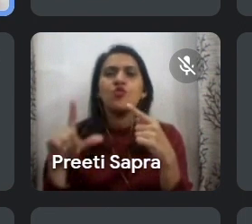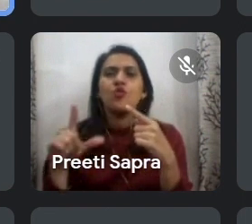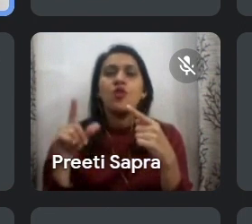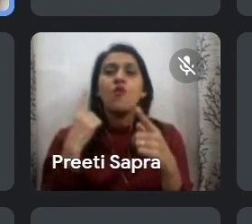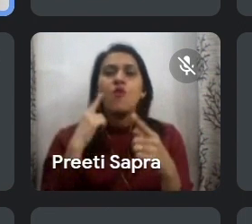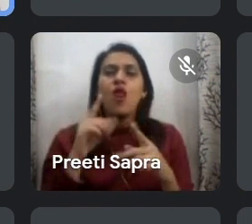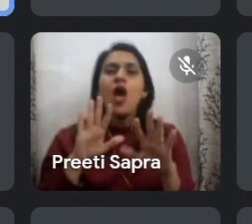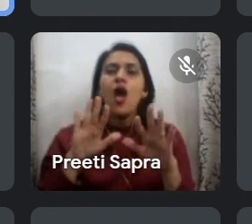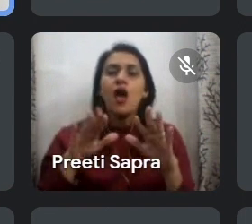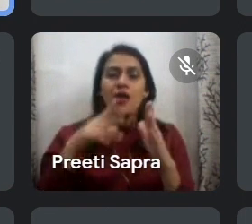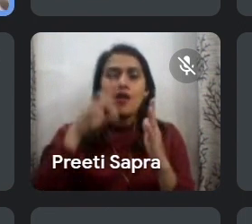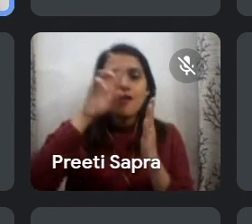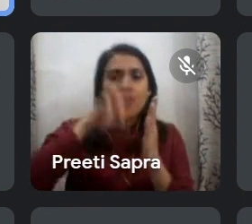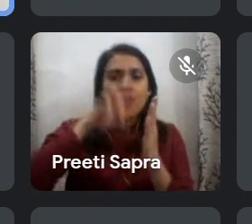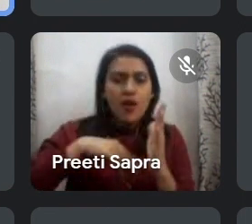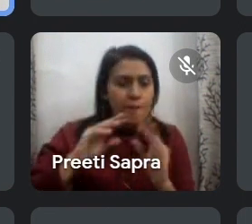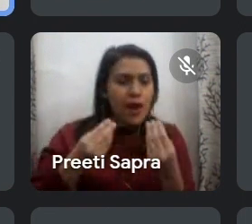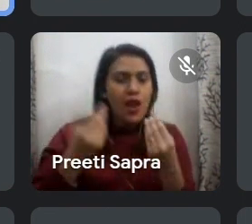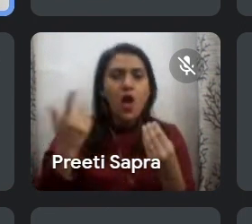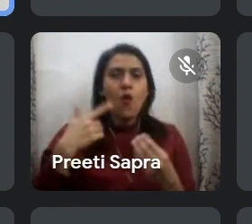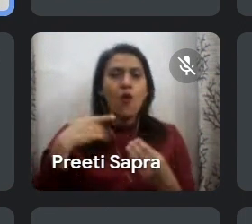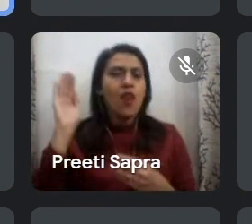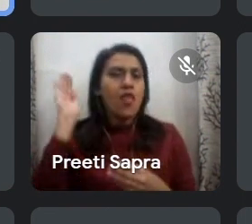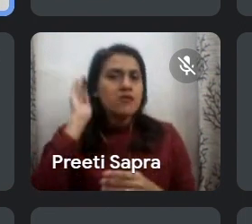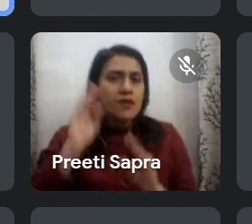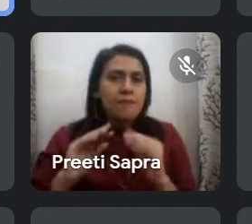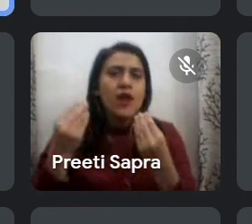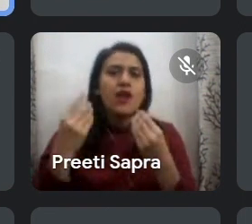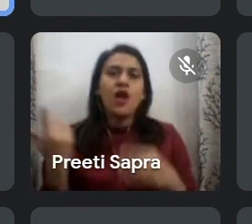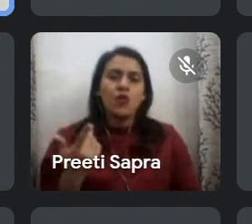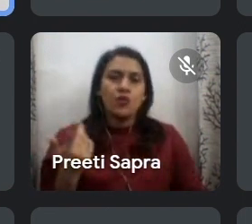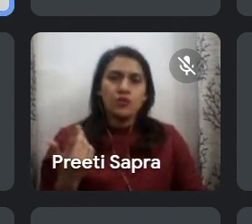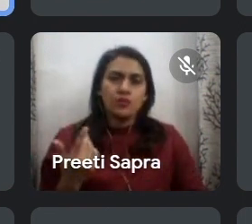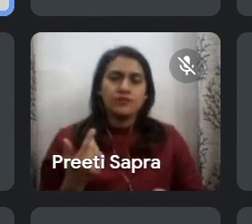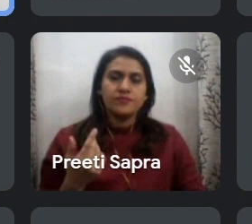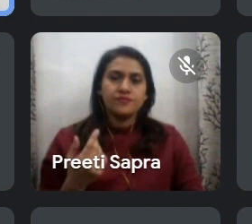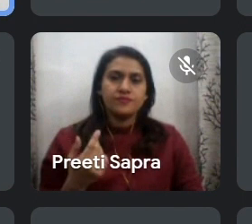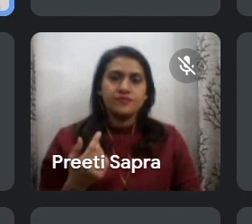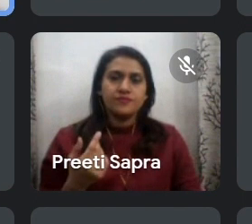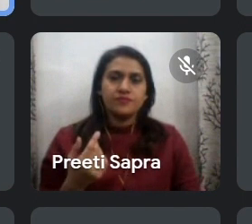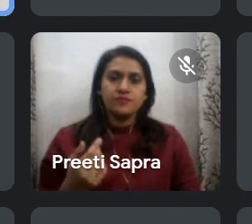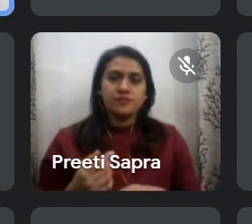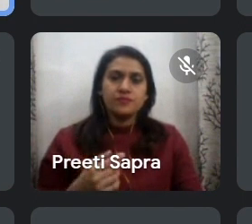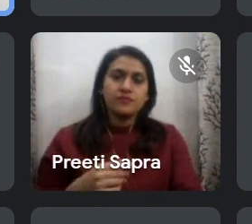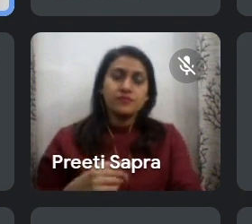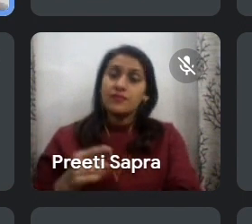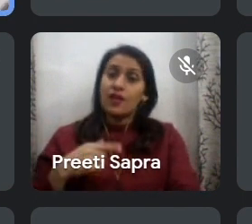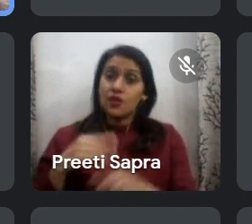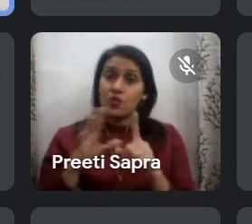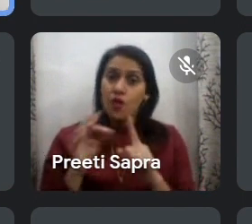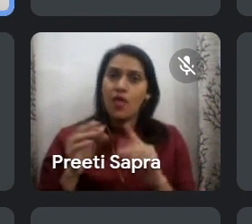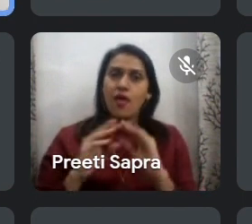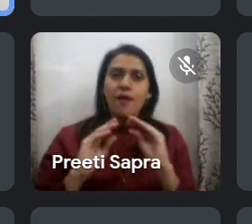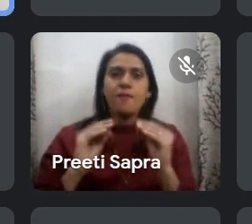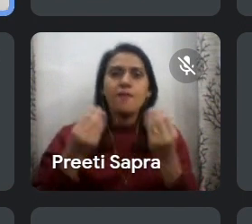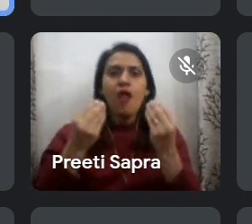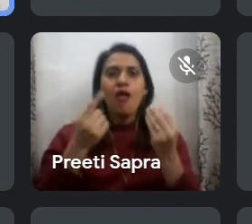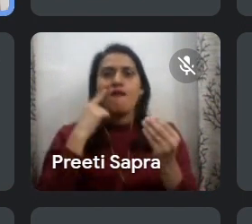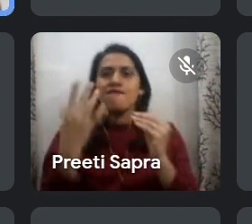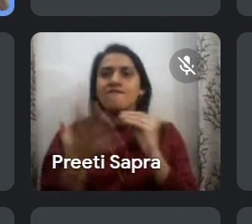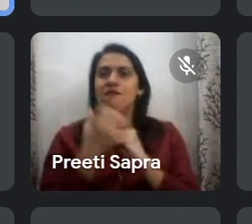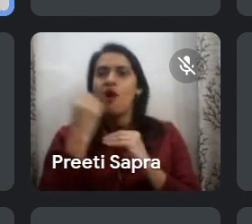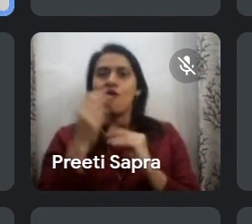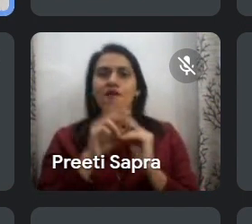to read better, how to listen better, and I took time for it. And as I kept doing that, I got better at it, finding different ways